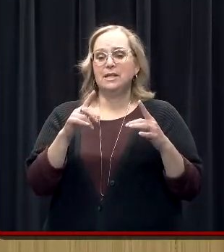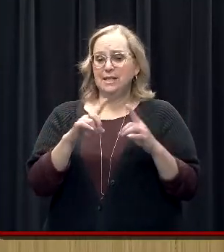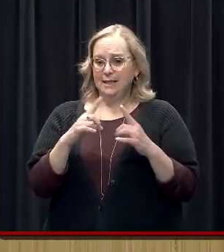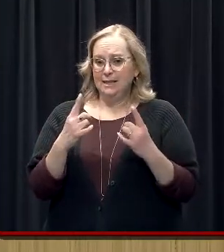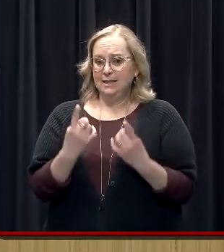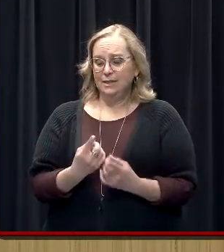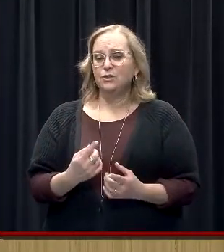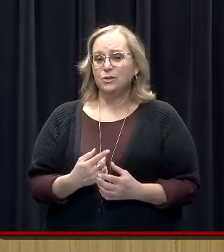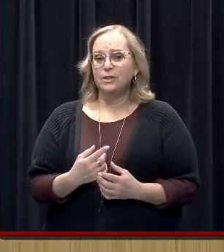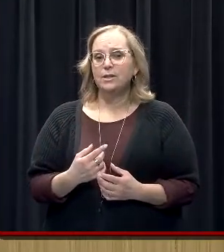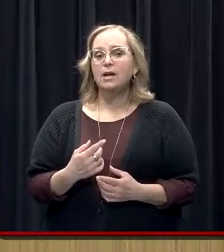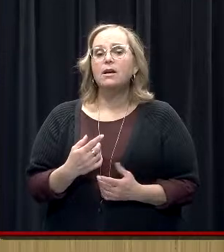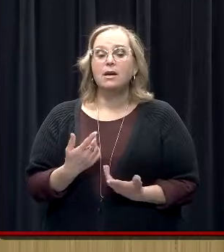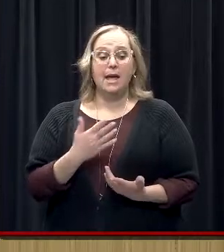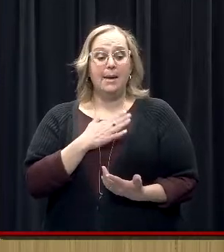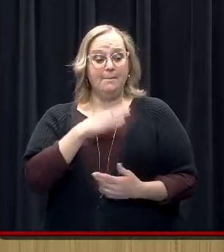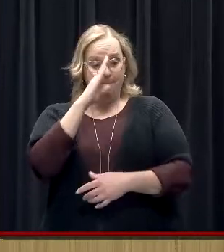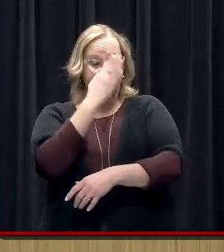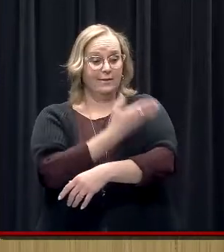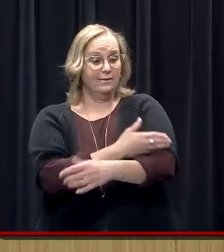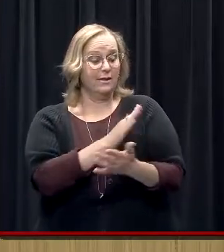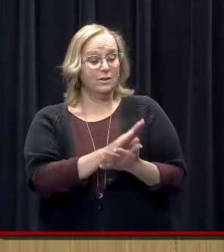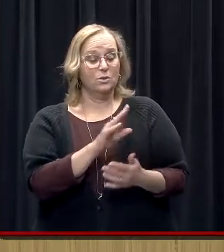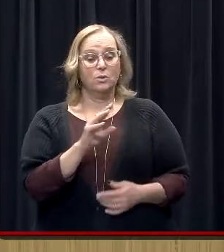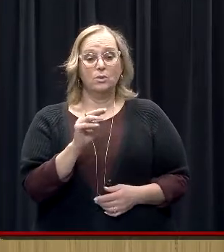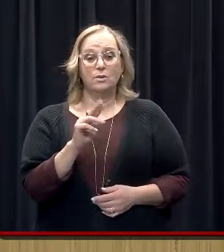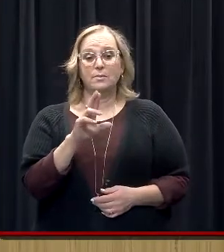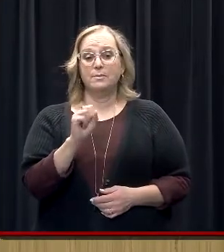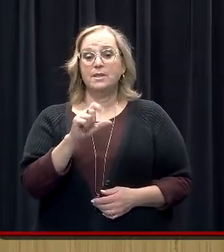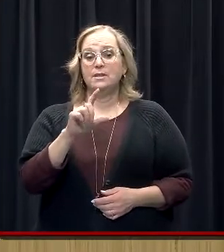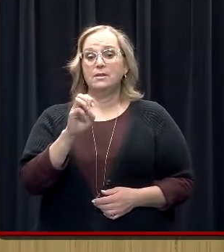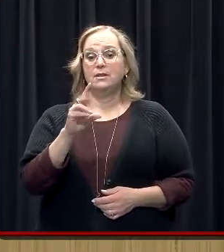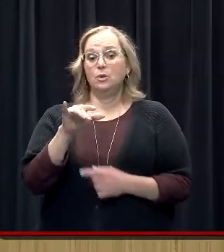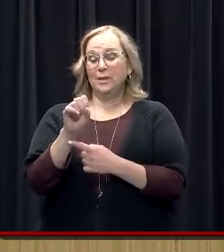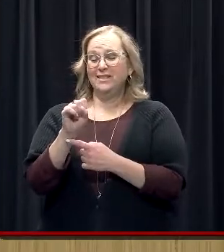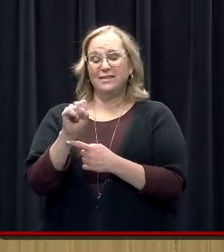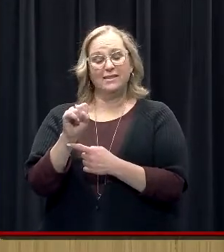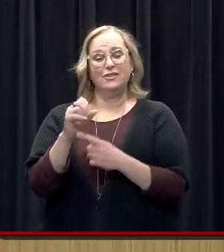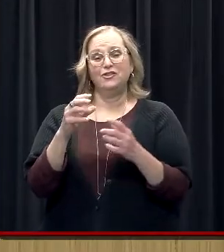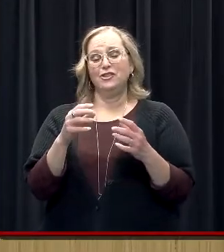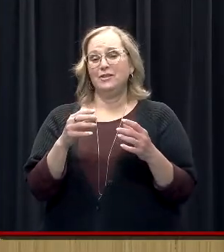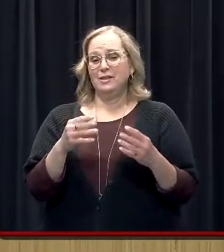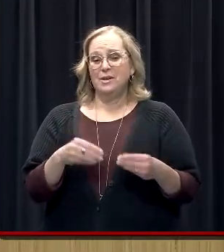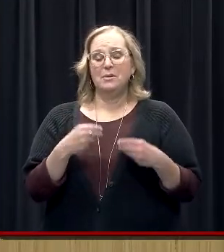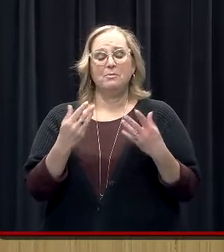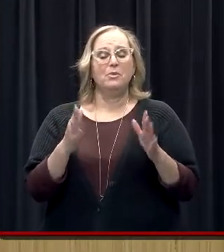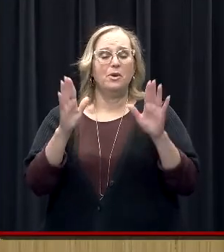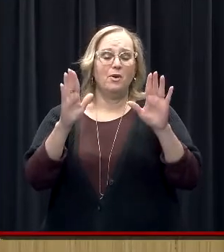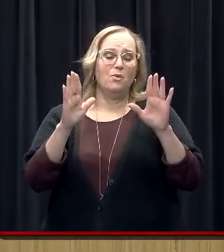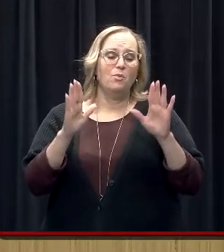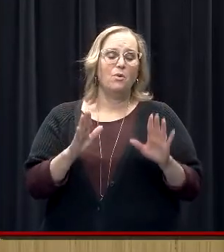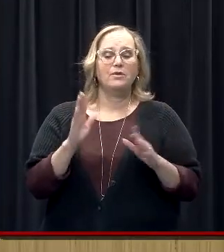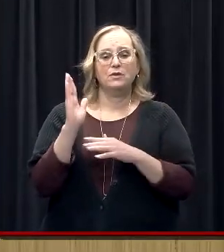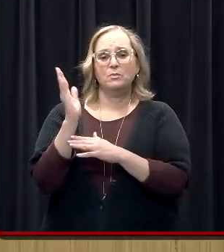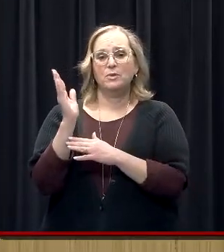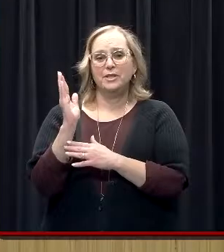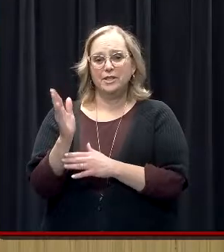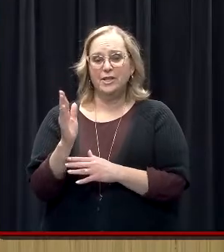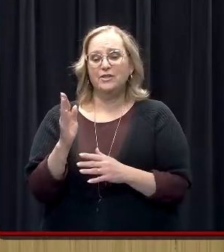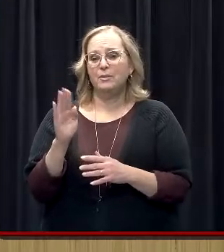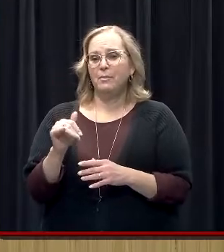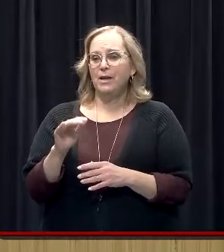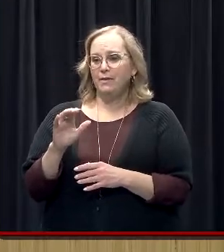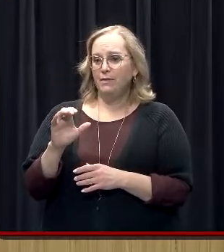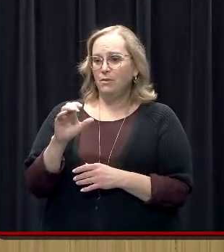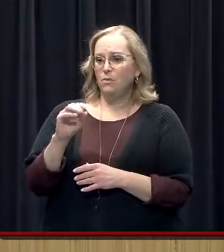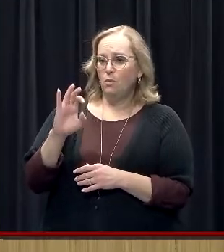At my son's school, Ms. Lewis put on a wonderful presentation by the Cardinal Chorale that also did a little tour